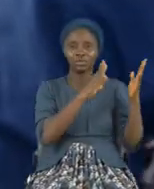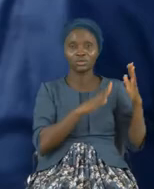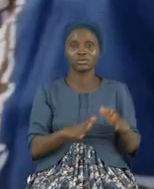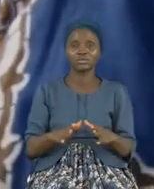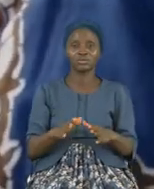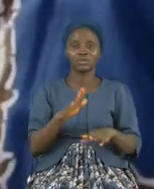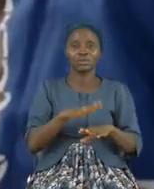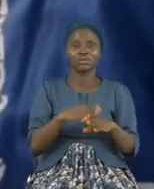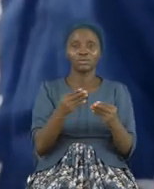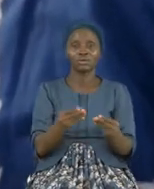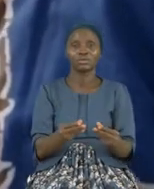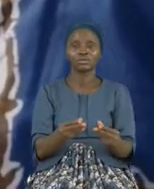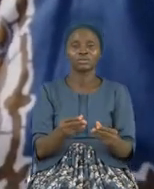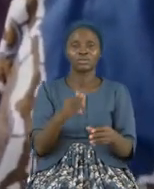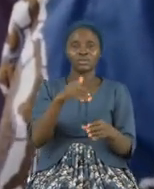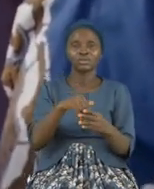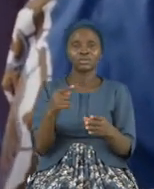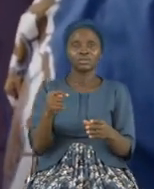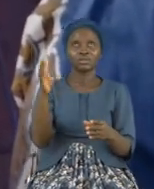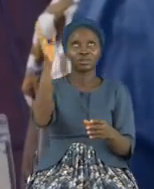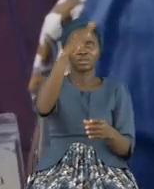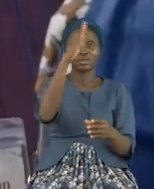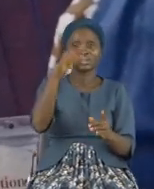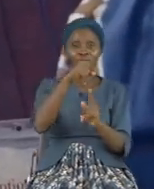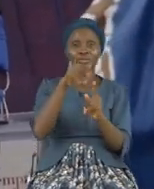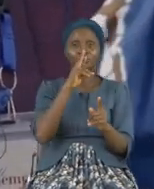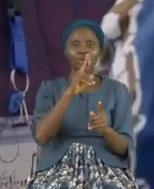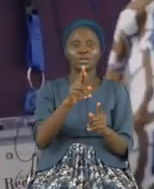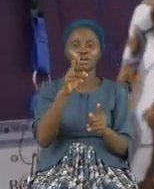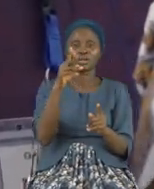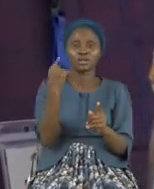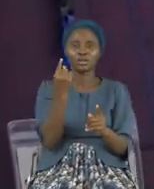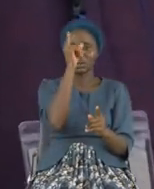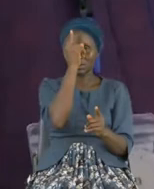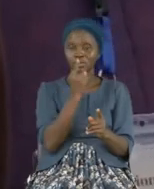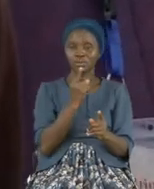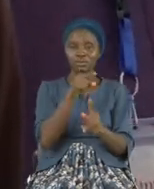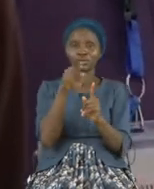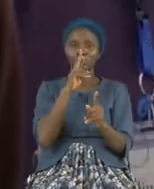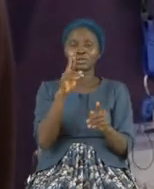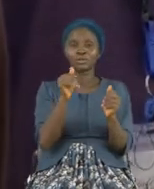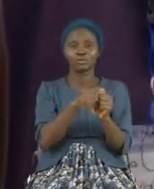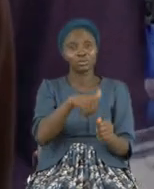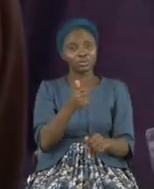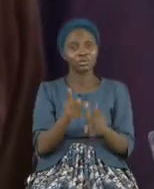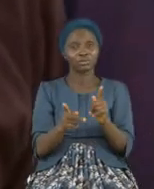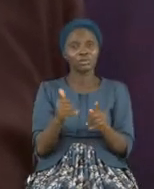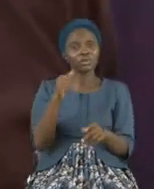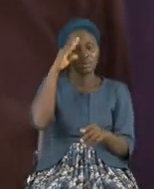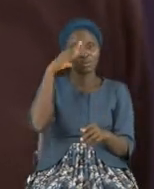air, when you're all alone, when you're with other people. A man of God,